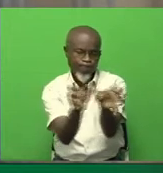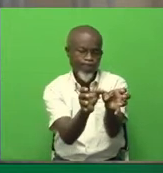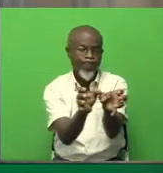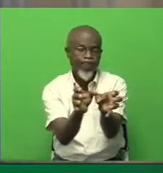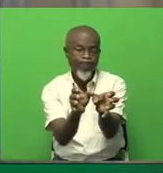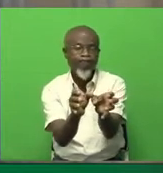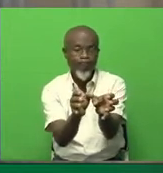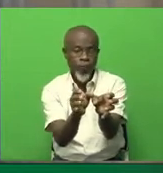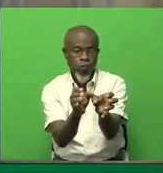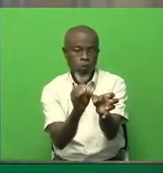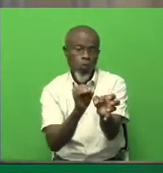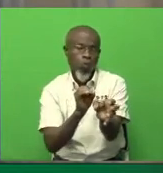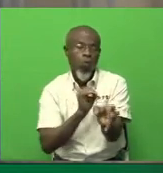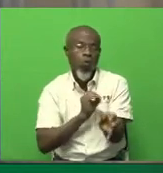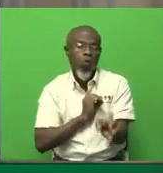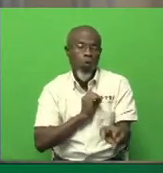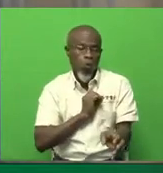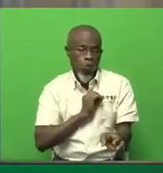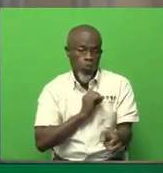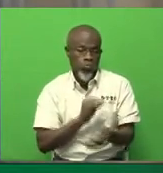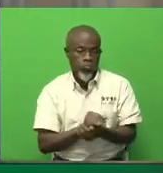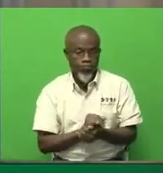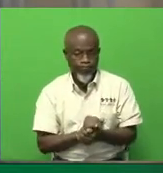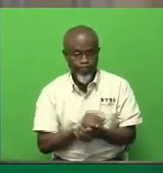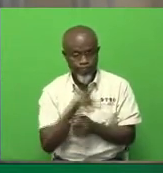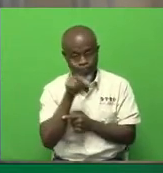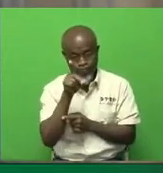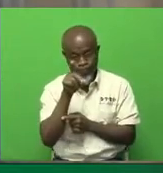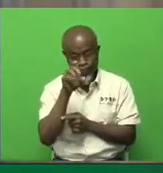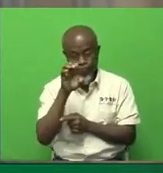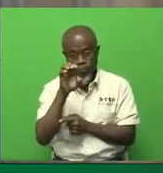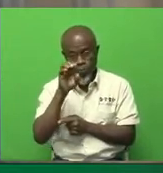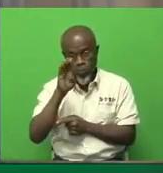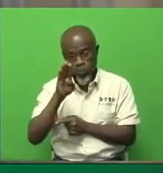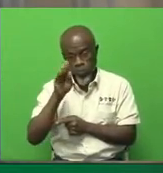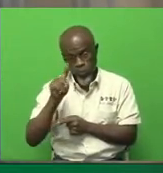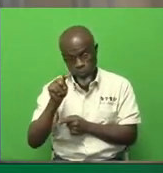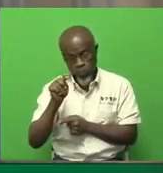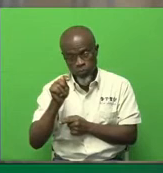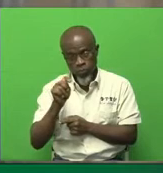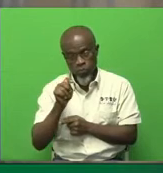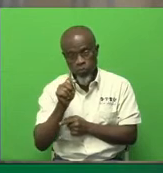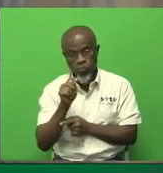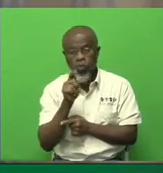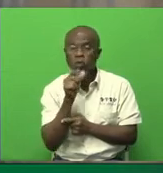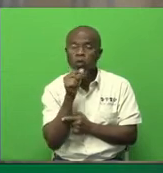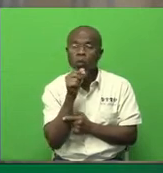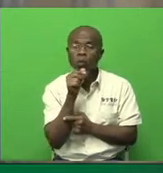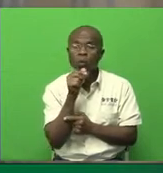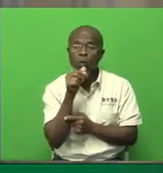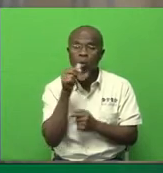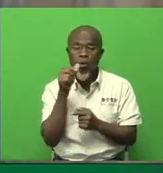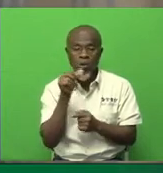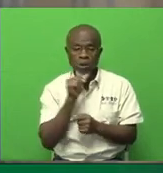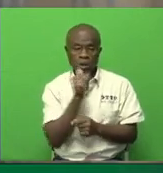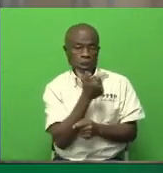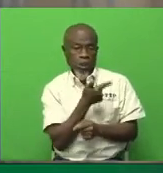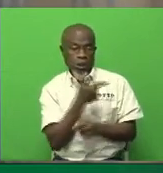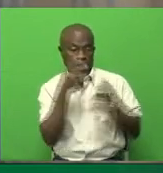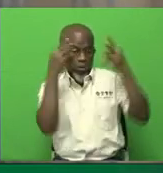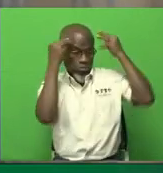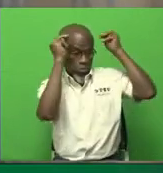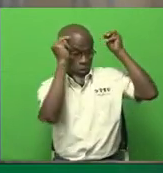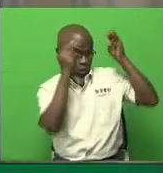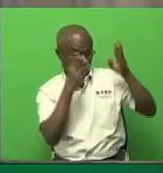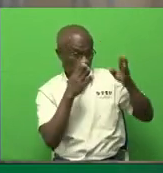the escalation in the national debt and that national debt is not the ministers in the government that that is to be